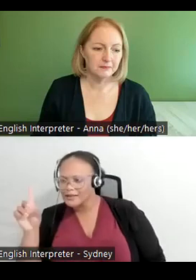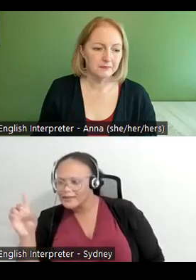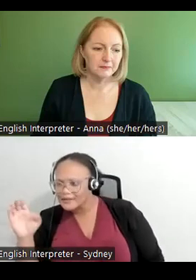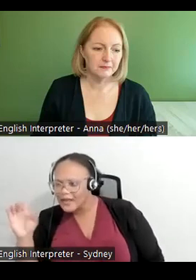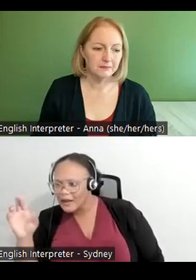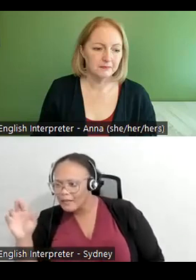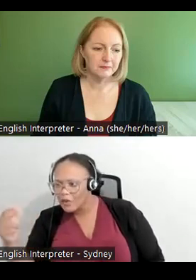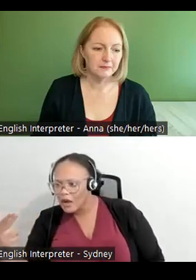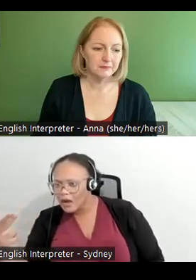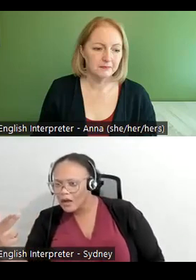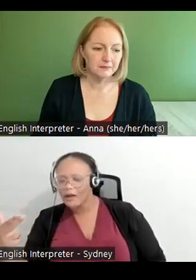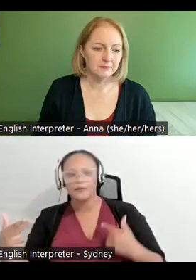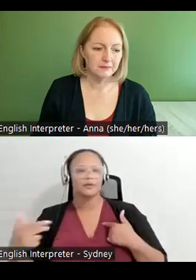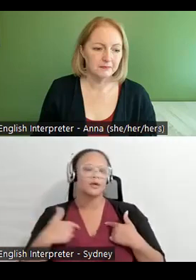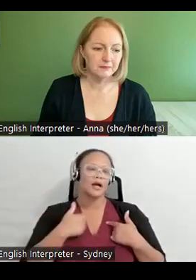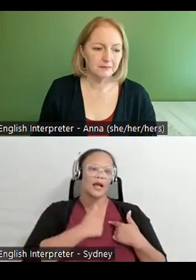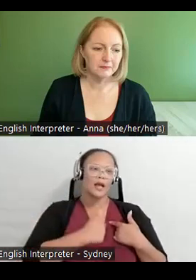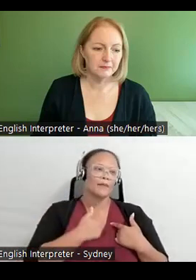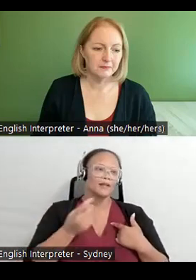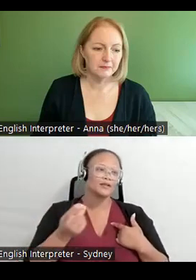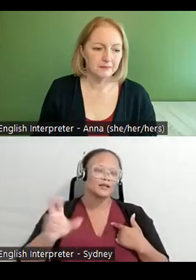I have to apologize, Dr. Lupe.